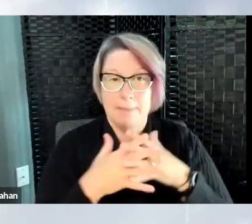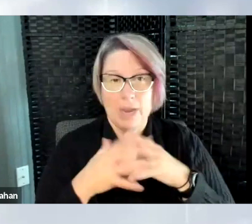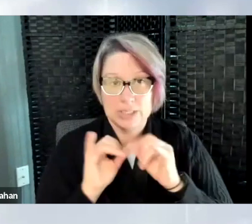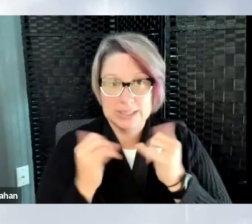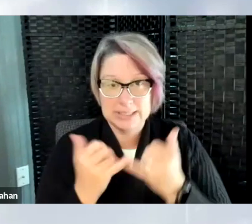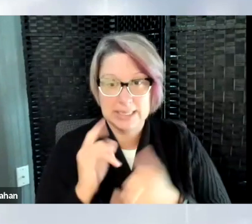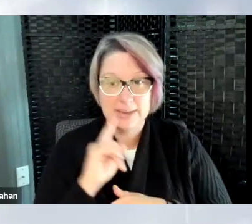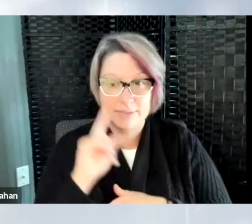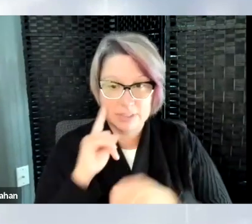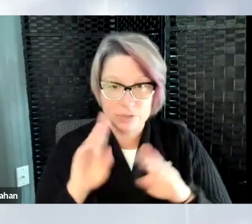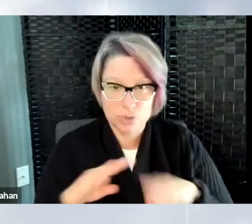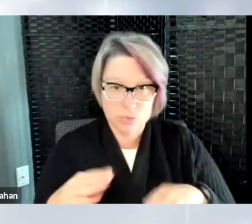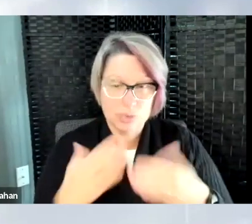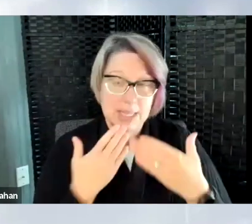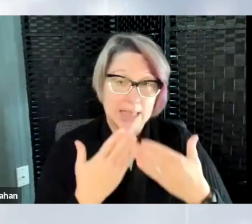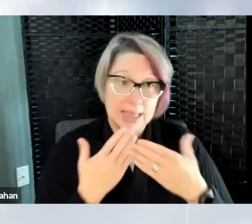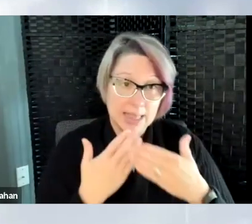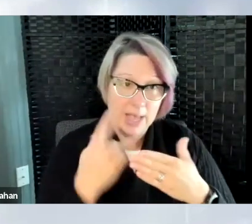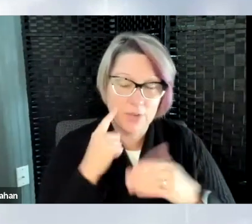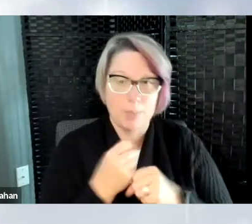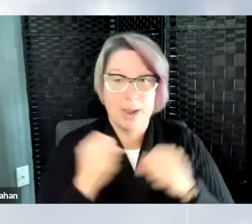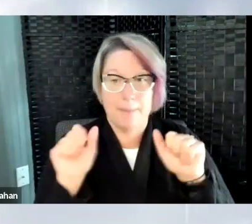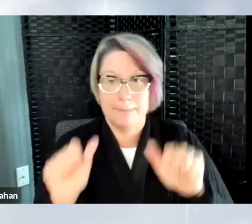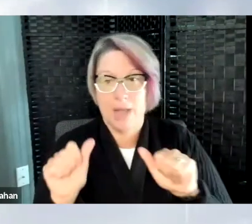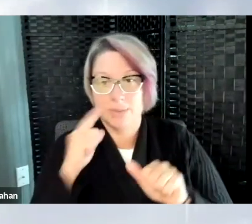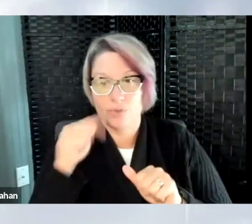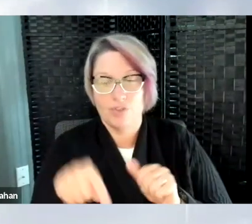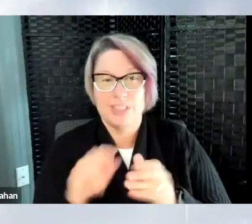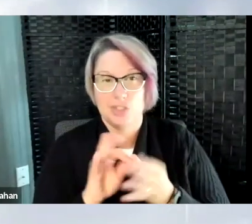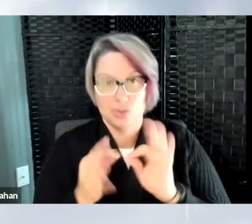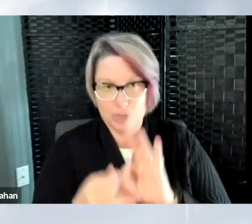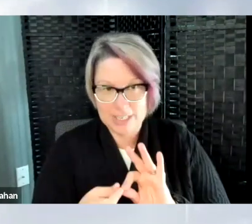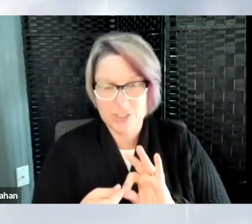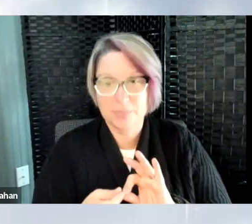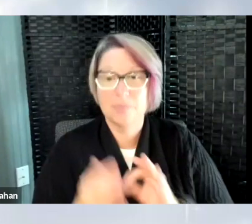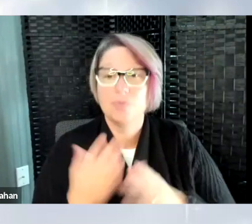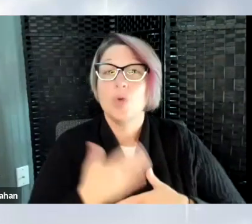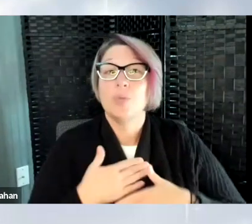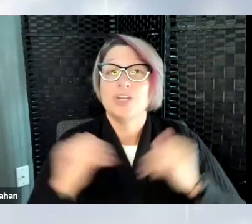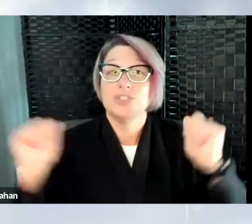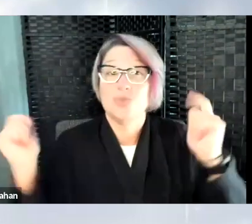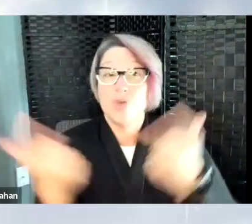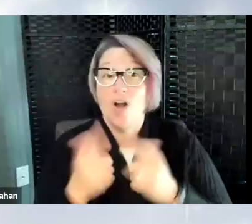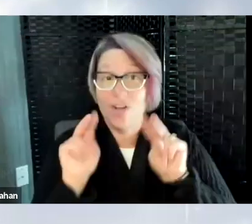Deaf Children. Thank you so much for making it possible for this interpretation. We appreciate you all and look forward